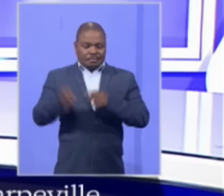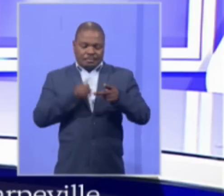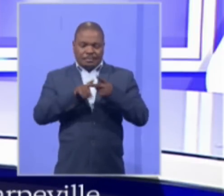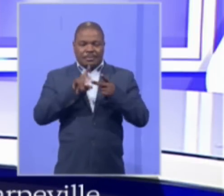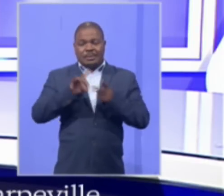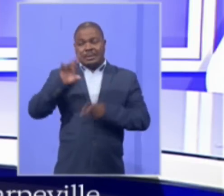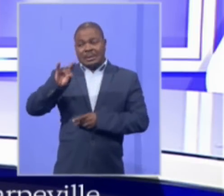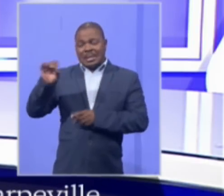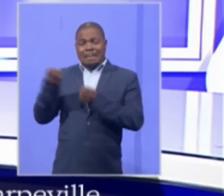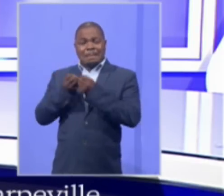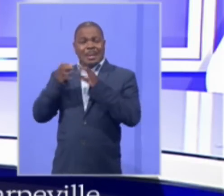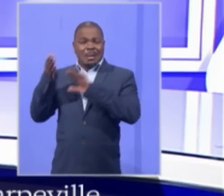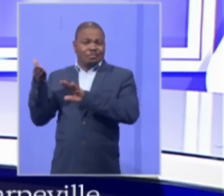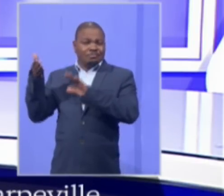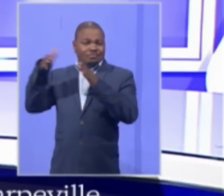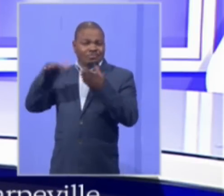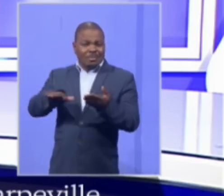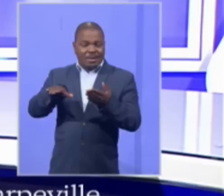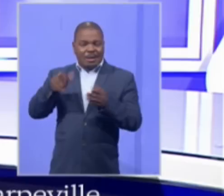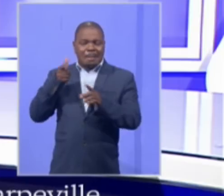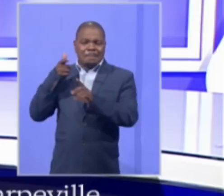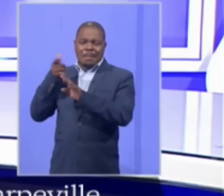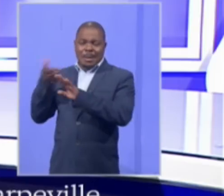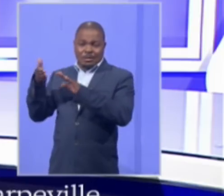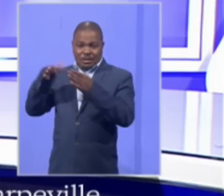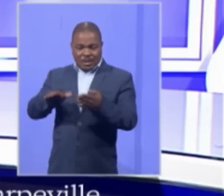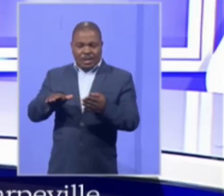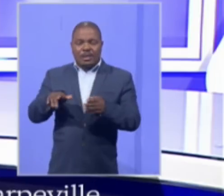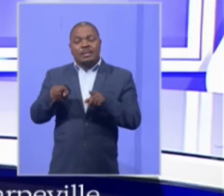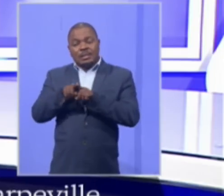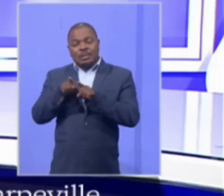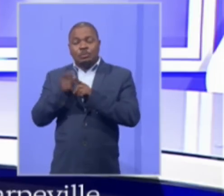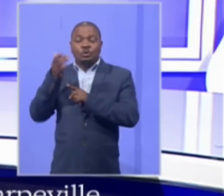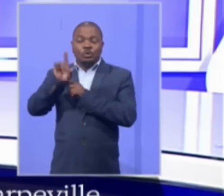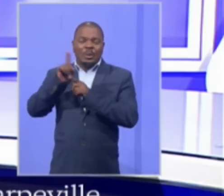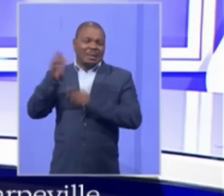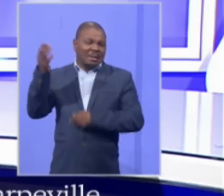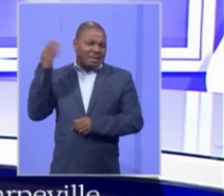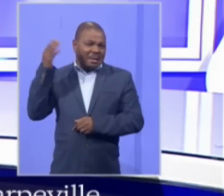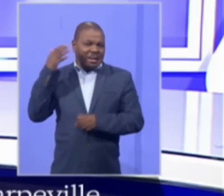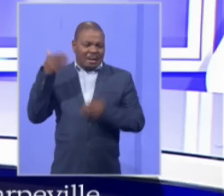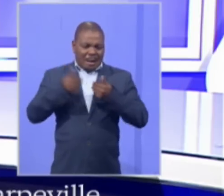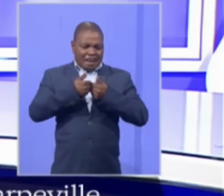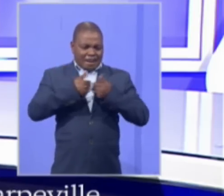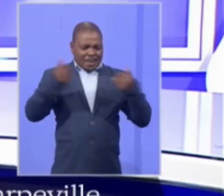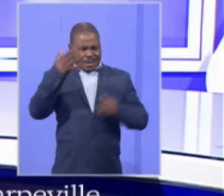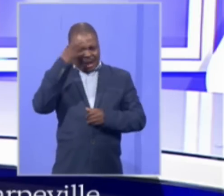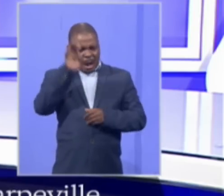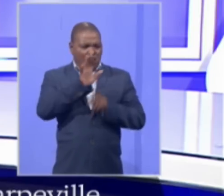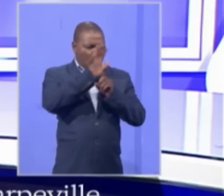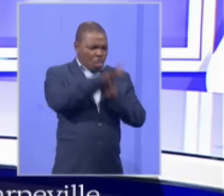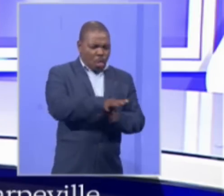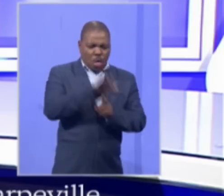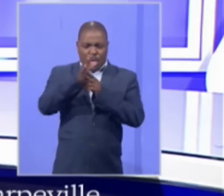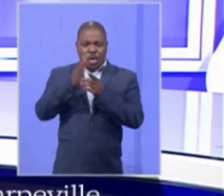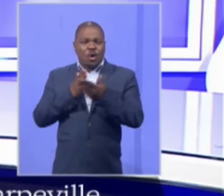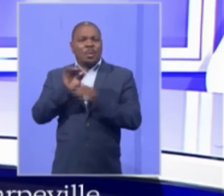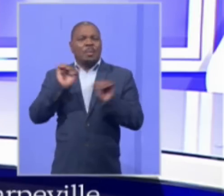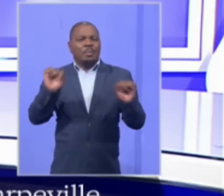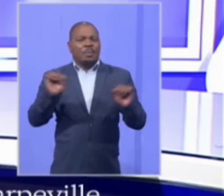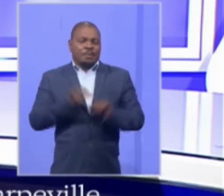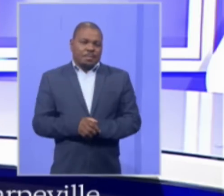dipolao tša batho ka bontši ka Sharpeville di laetša kgatako ya ditokelo tša botho ka mmušo wa apartheid ka ge makgolokgolo